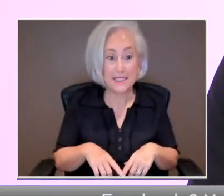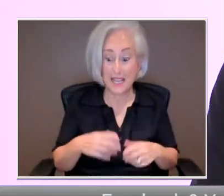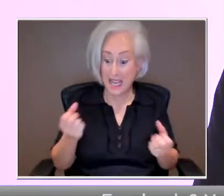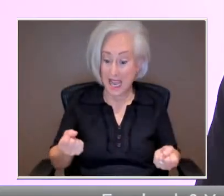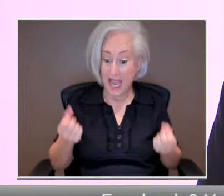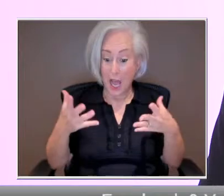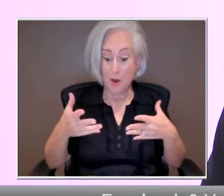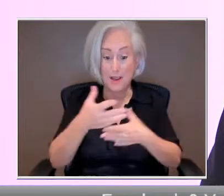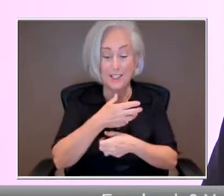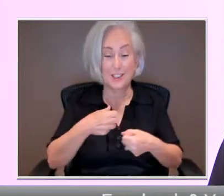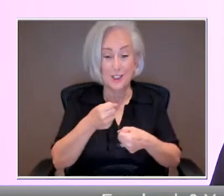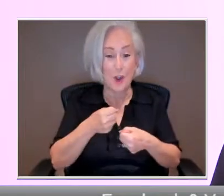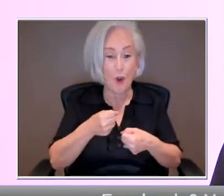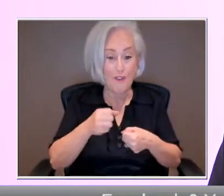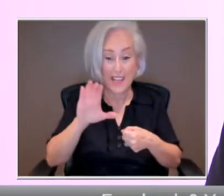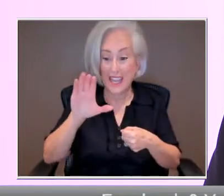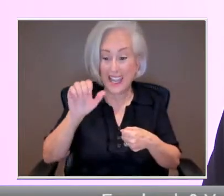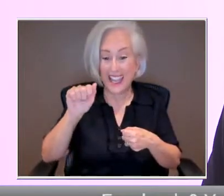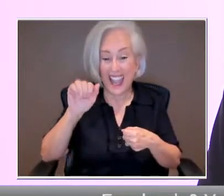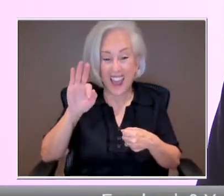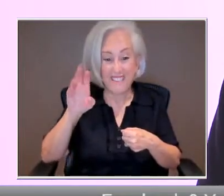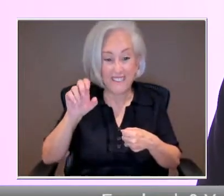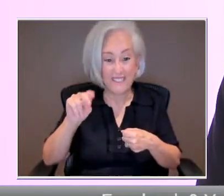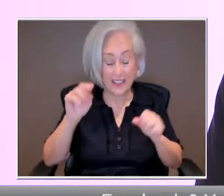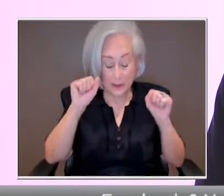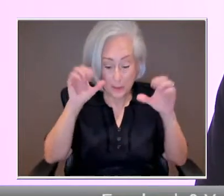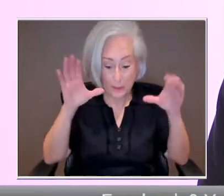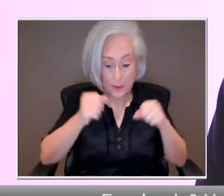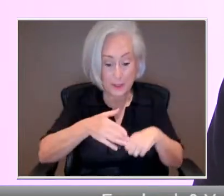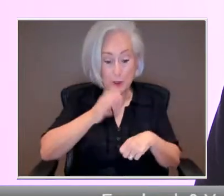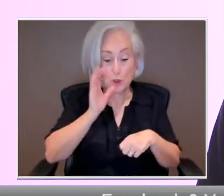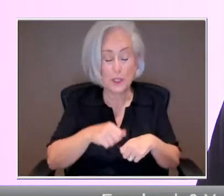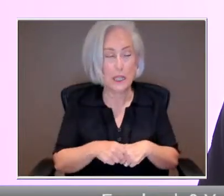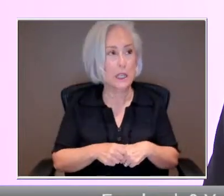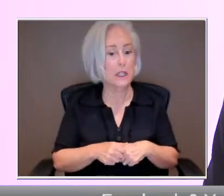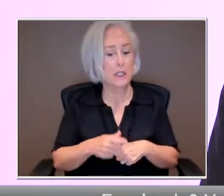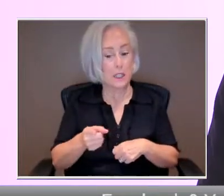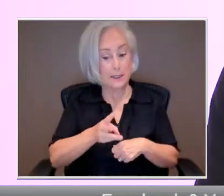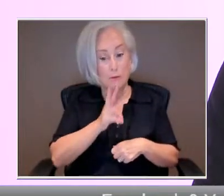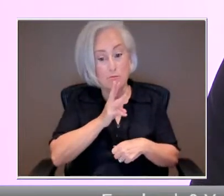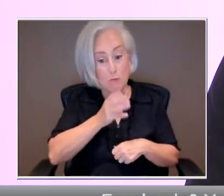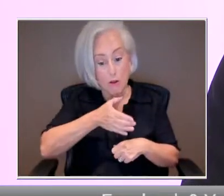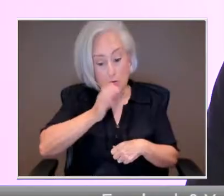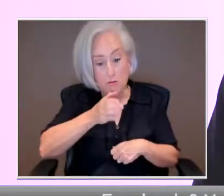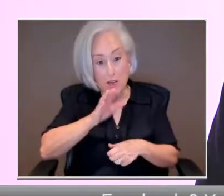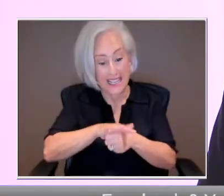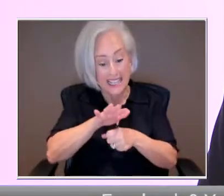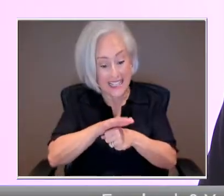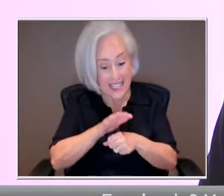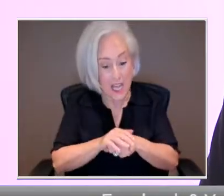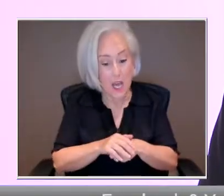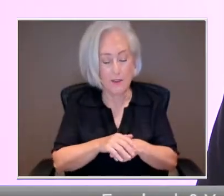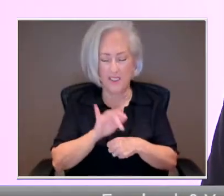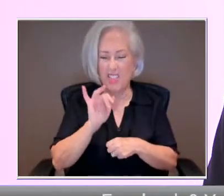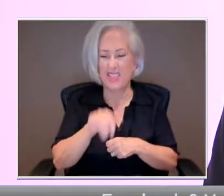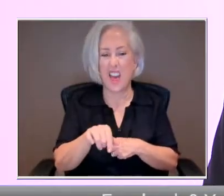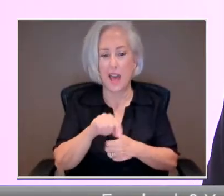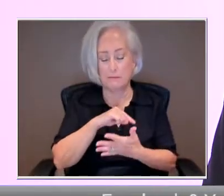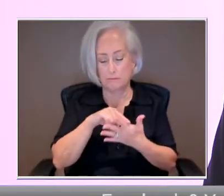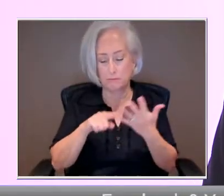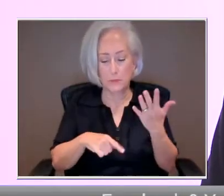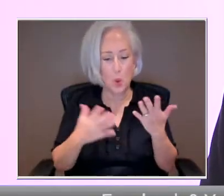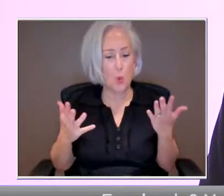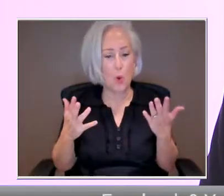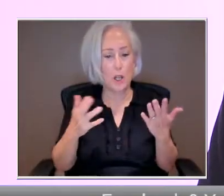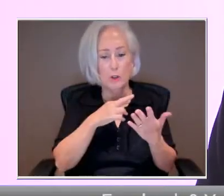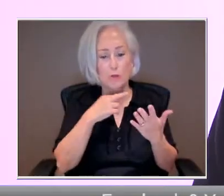a minute. Hydration is a big one as well. Right. Any of the risk factors that may be involved to essentially find out what